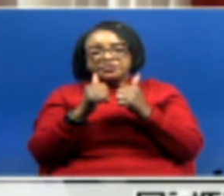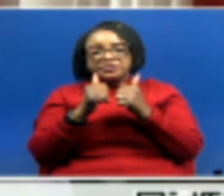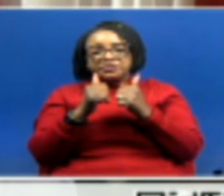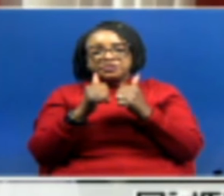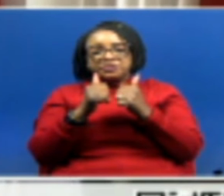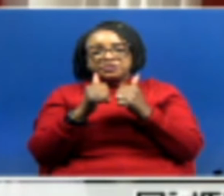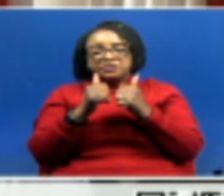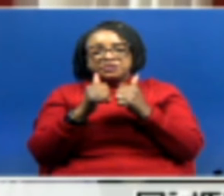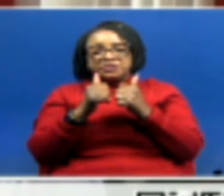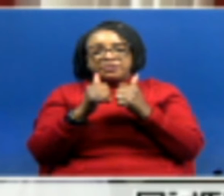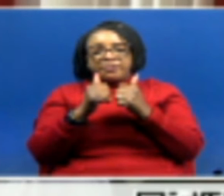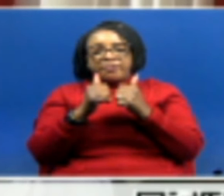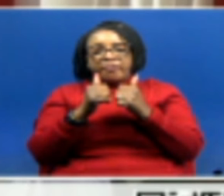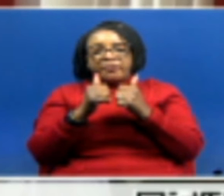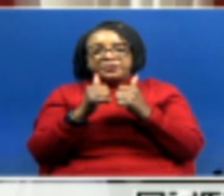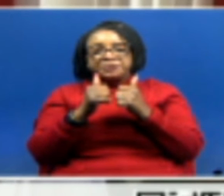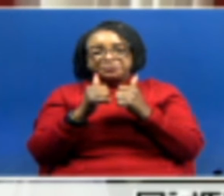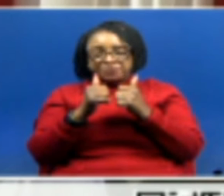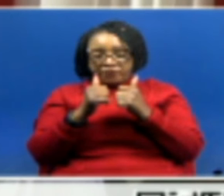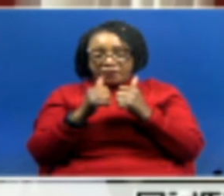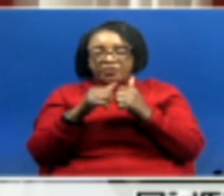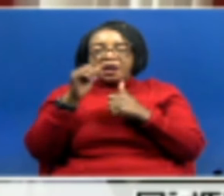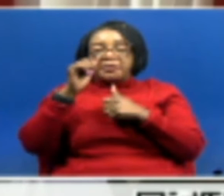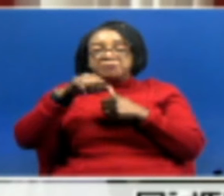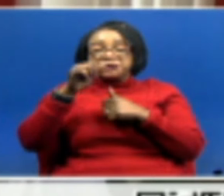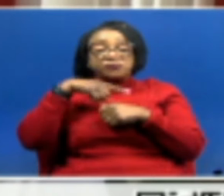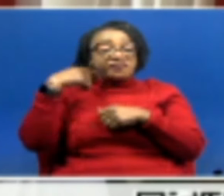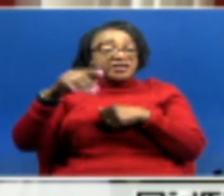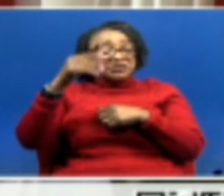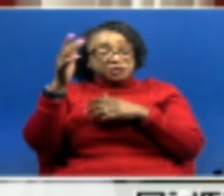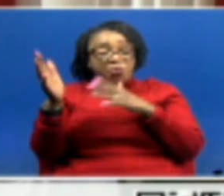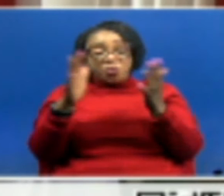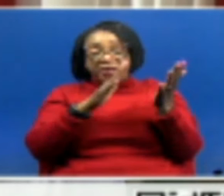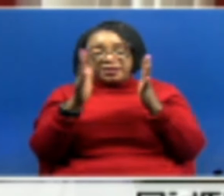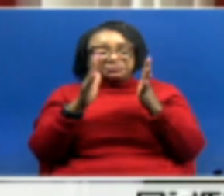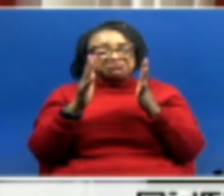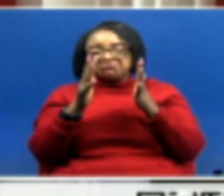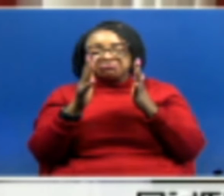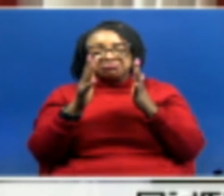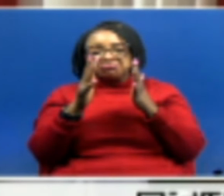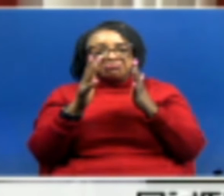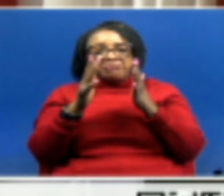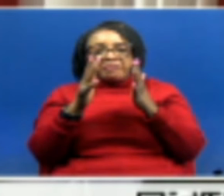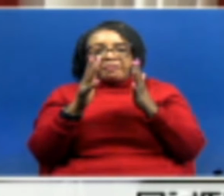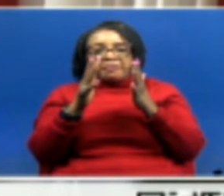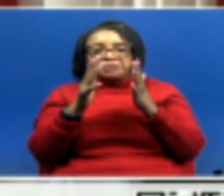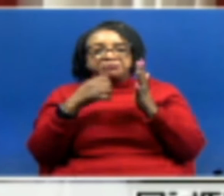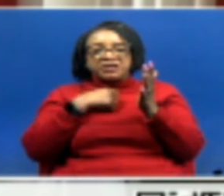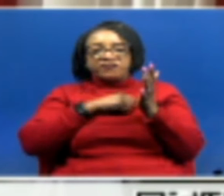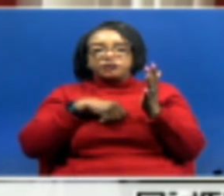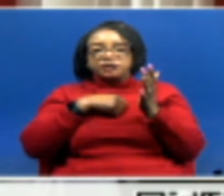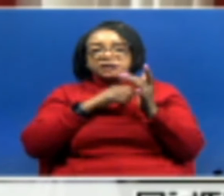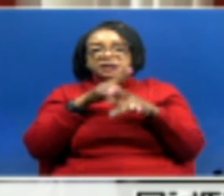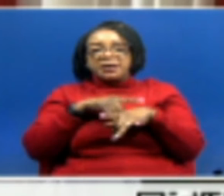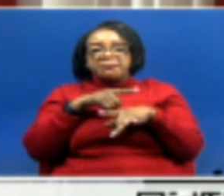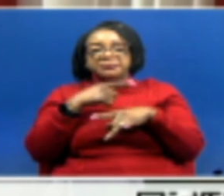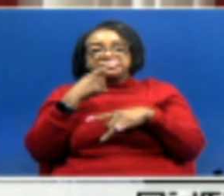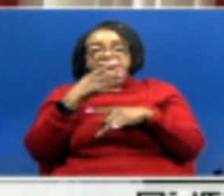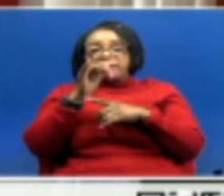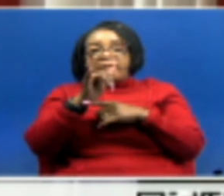So, yeah, I think it's going to be pretty tricky this year. The weather is pretty chaotic. Unfortunately, we're now seeing the effects of global